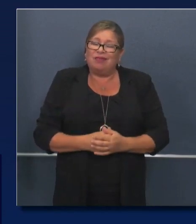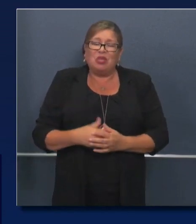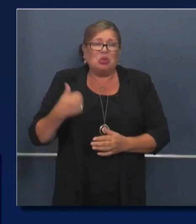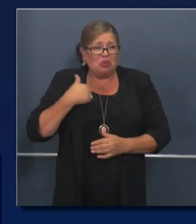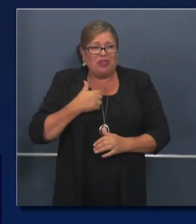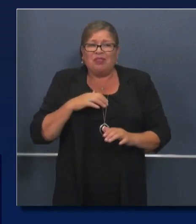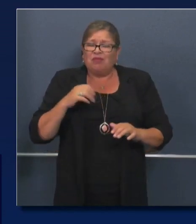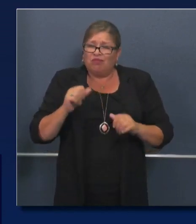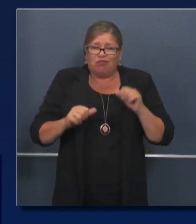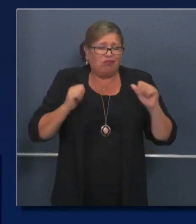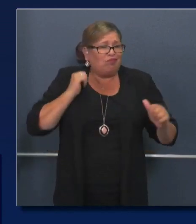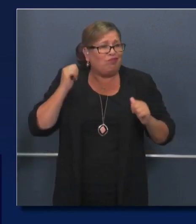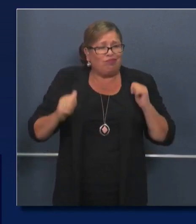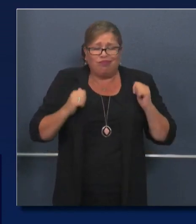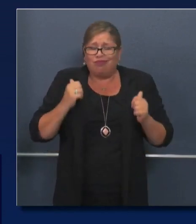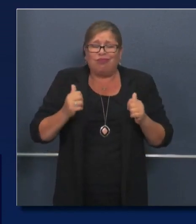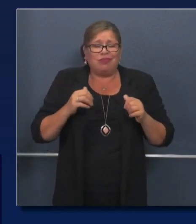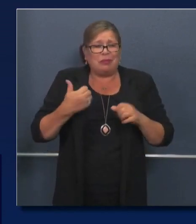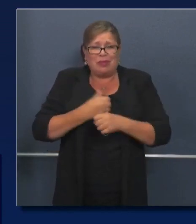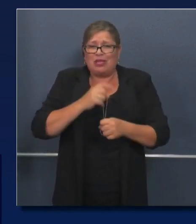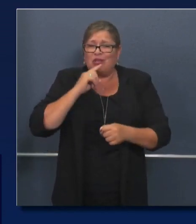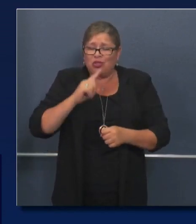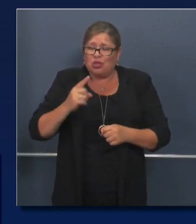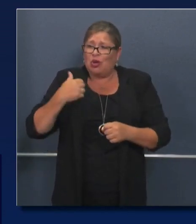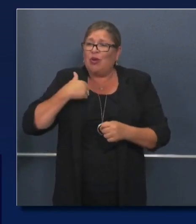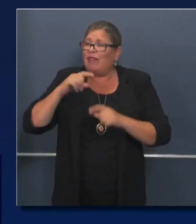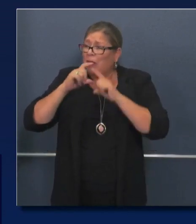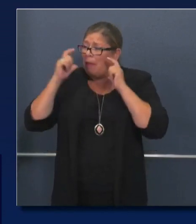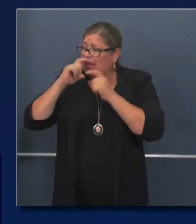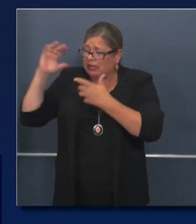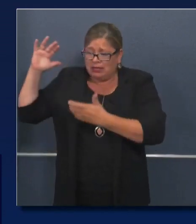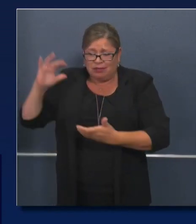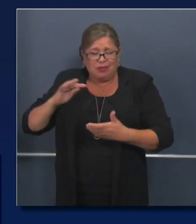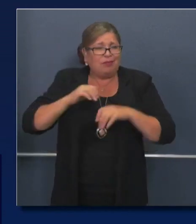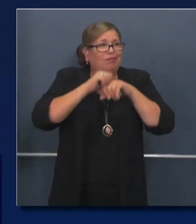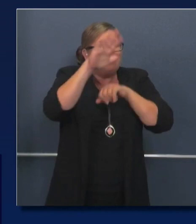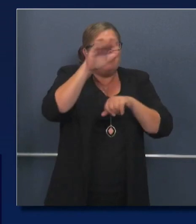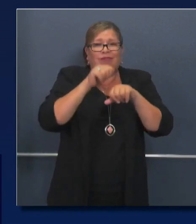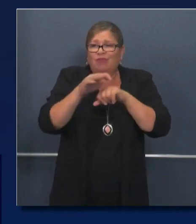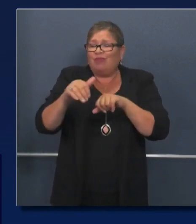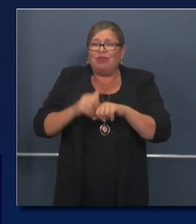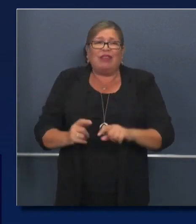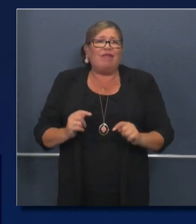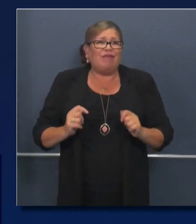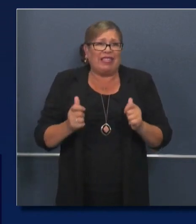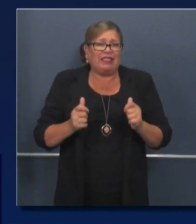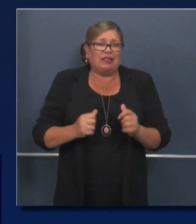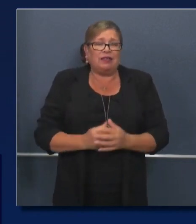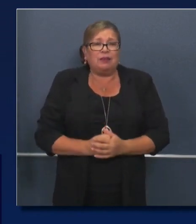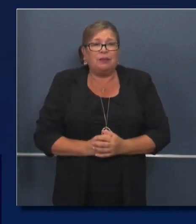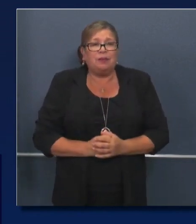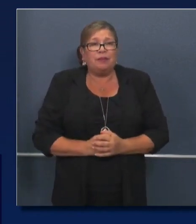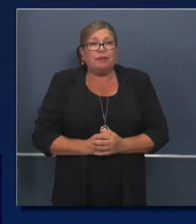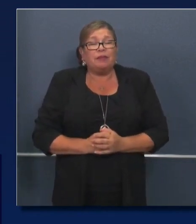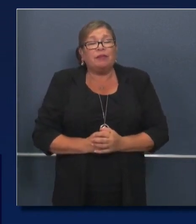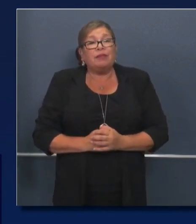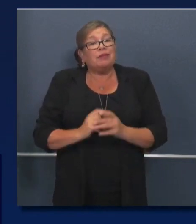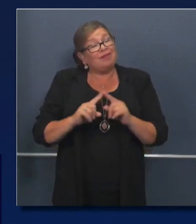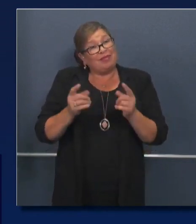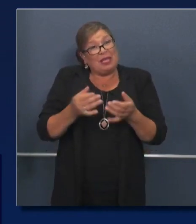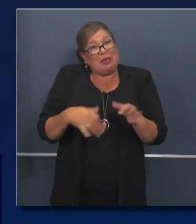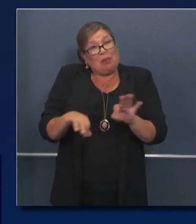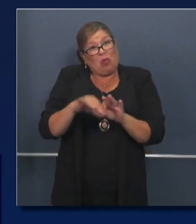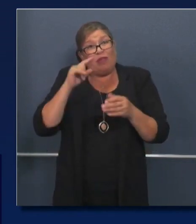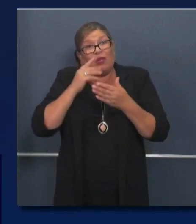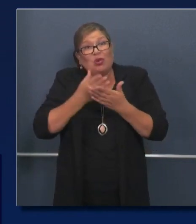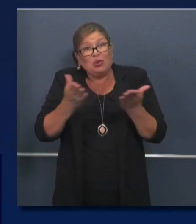of masks coming in on a daily, weekly basis, millions more getting out as quickly as possible. But this is important for folks to understand, that